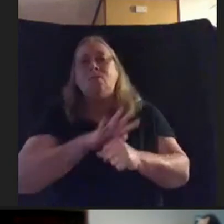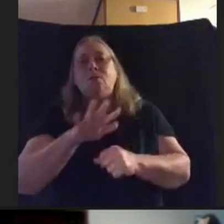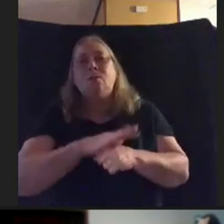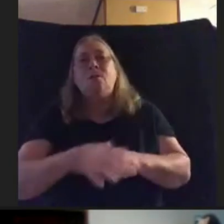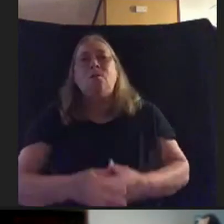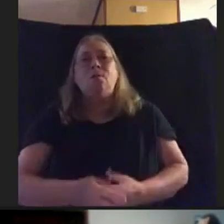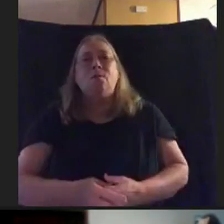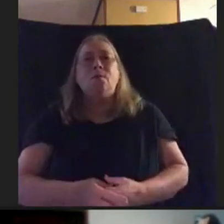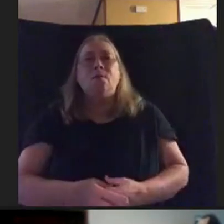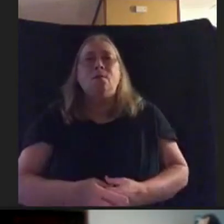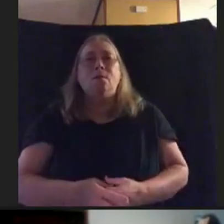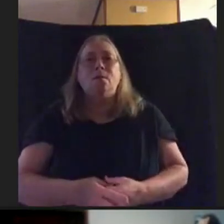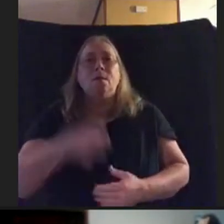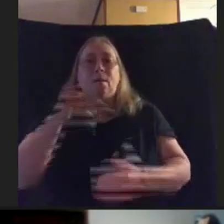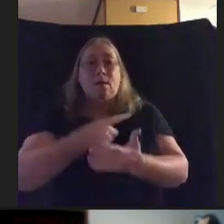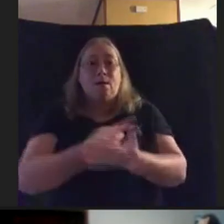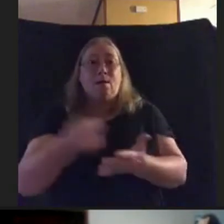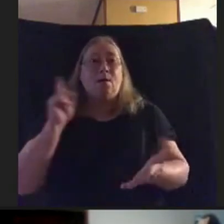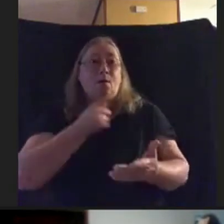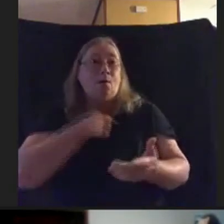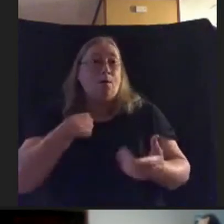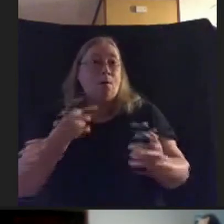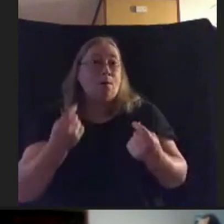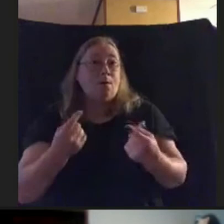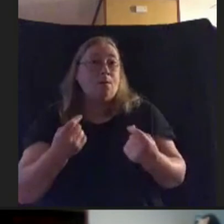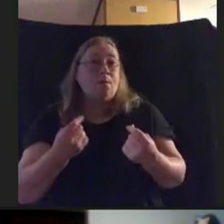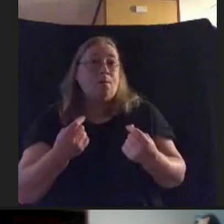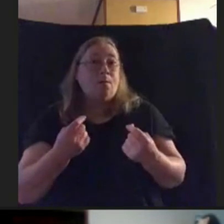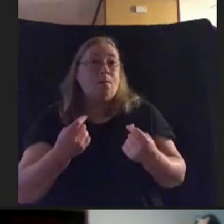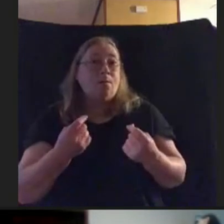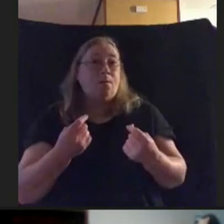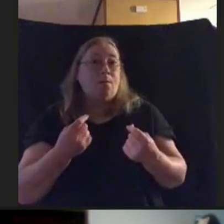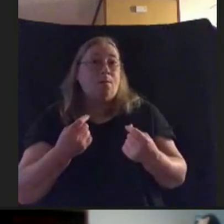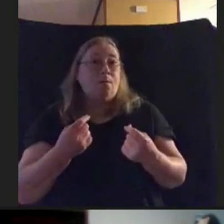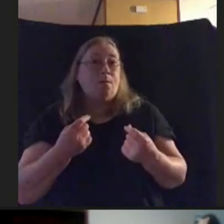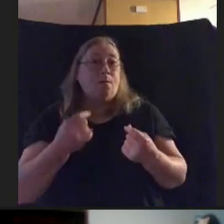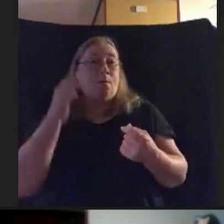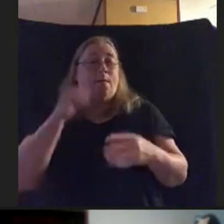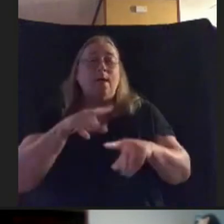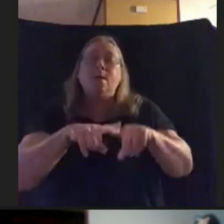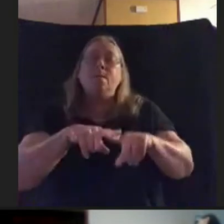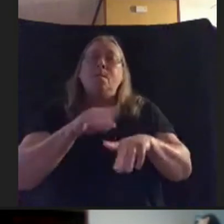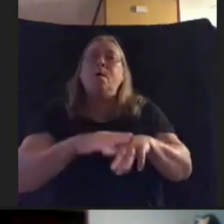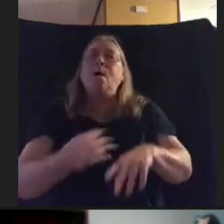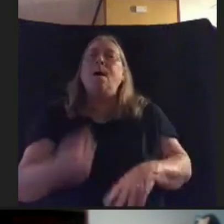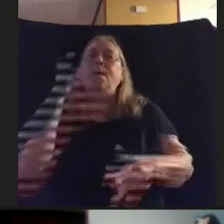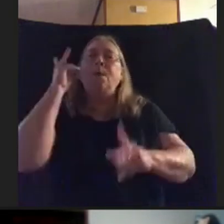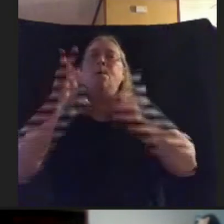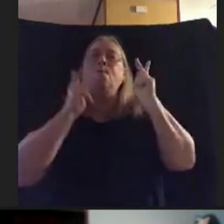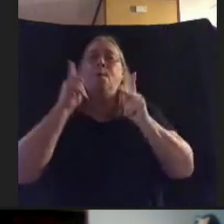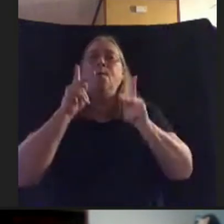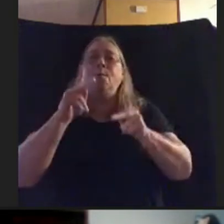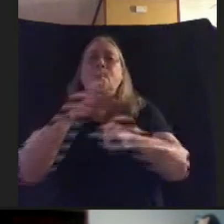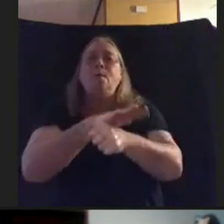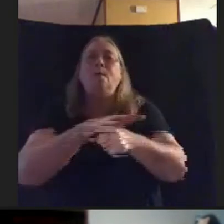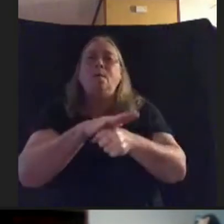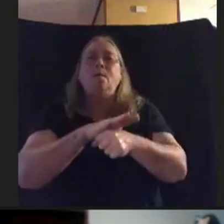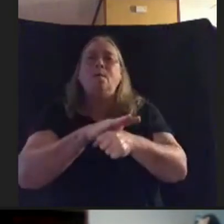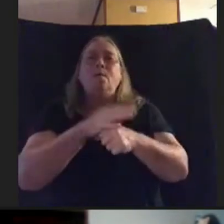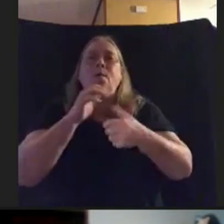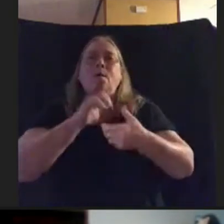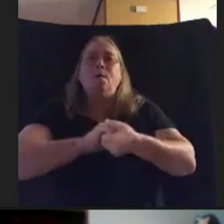And last week what we did is we apportioned it to the different parts of the state based on population. and tried to find strategic partners that